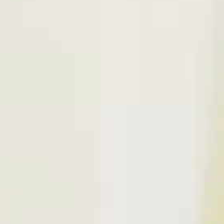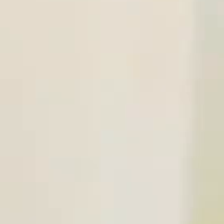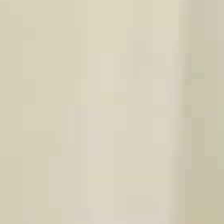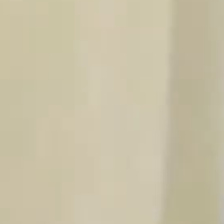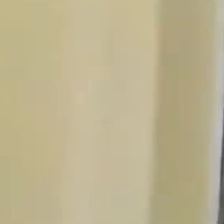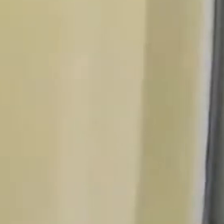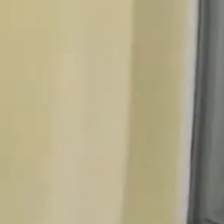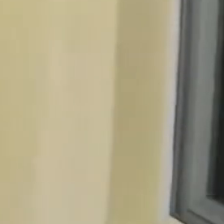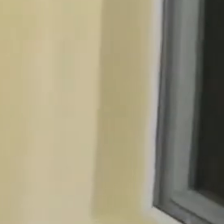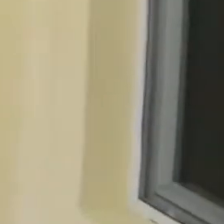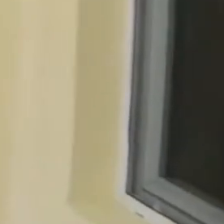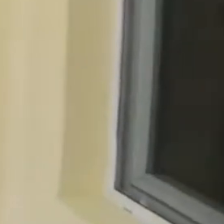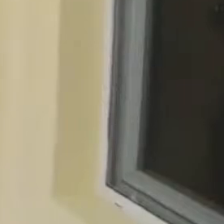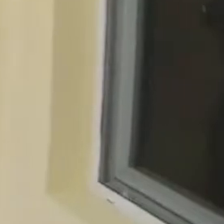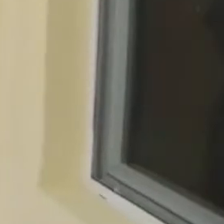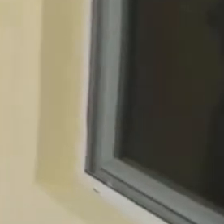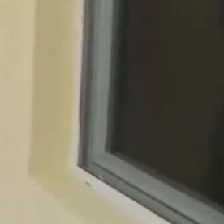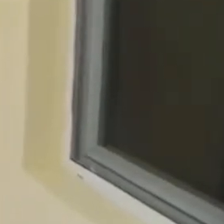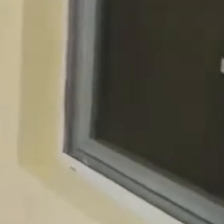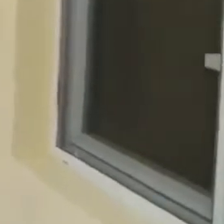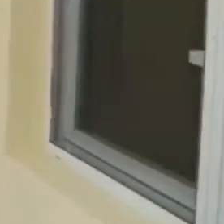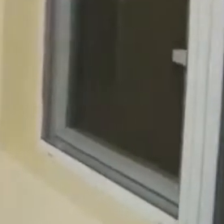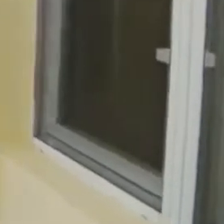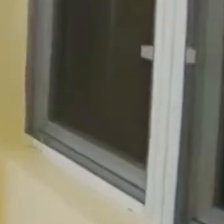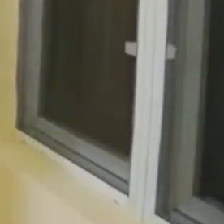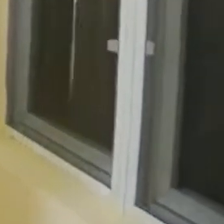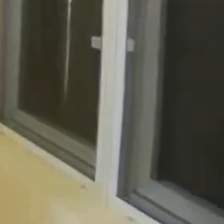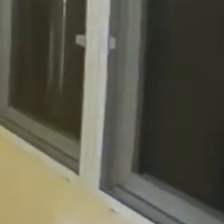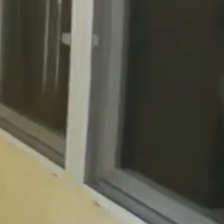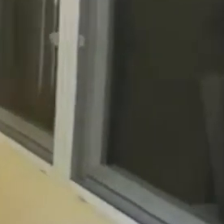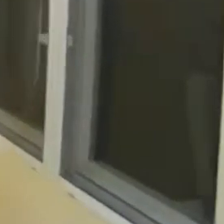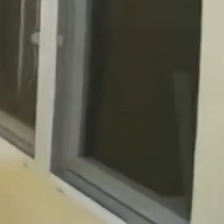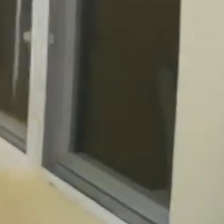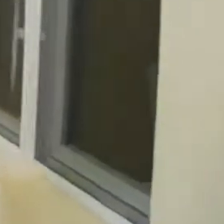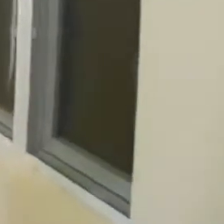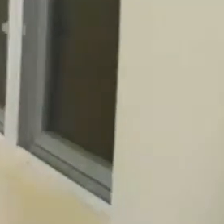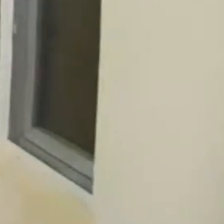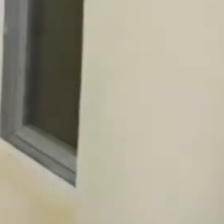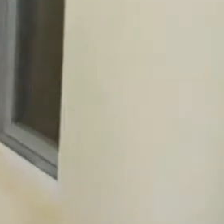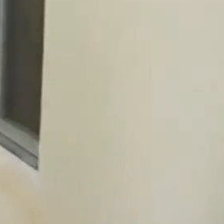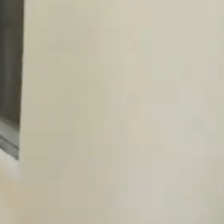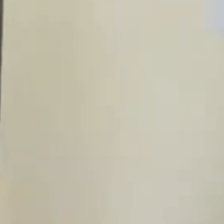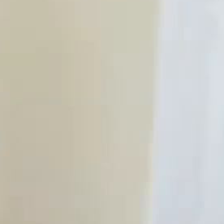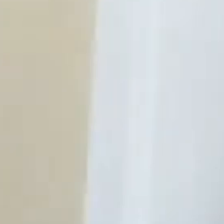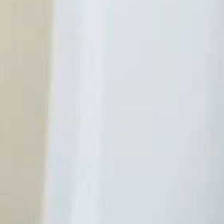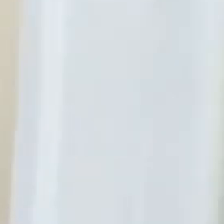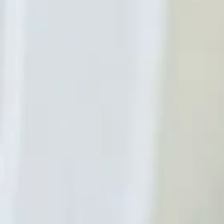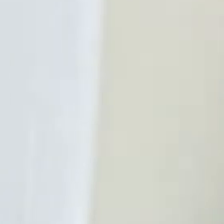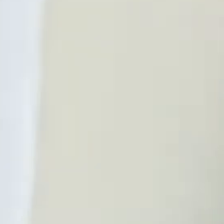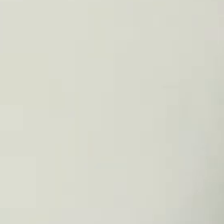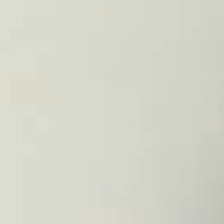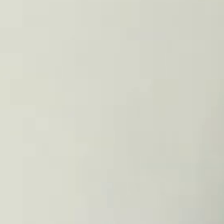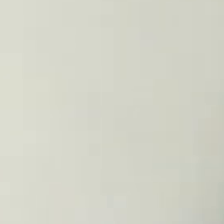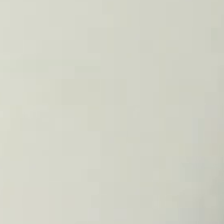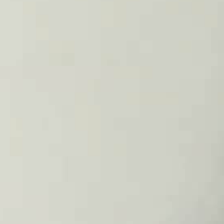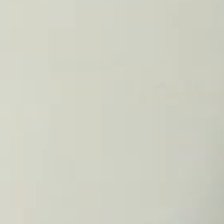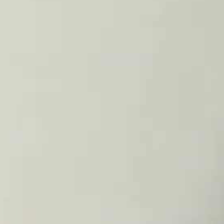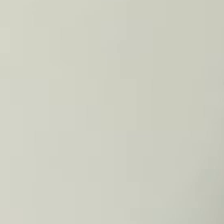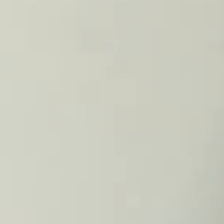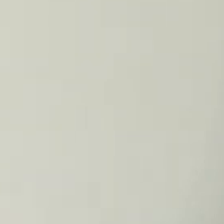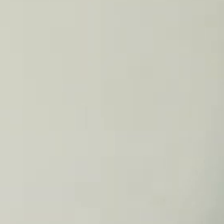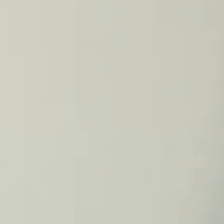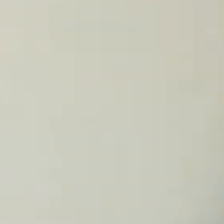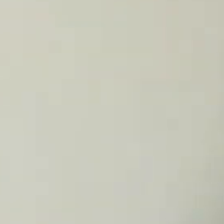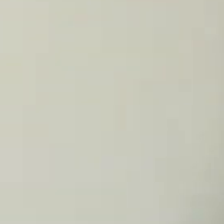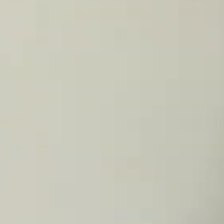elbow or a tissue, not your hands. Discard the used tissue in an